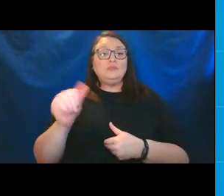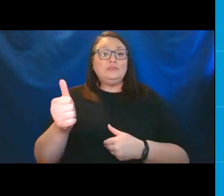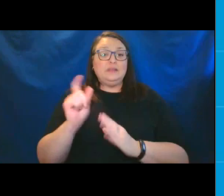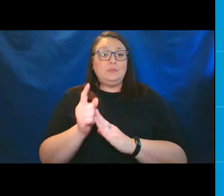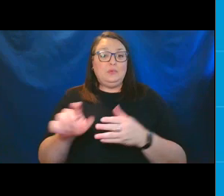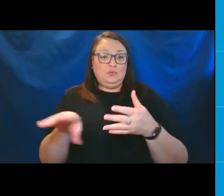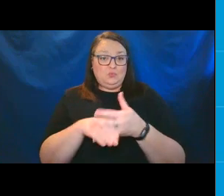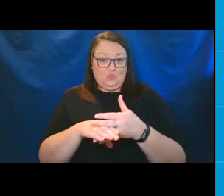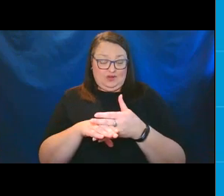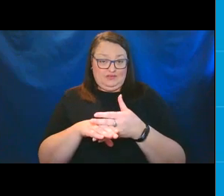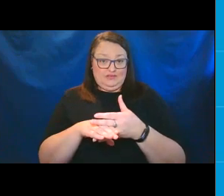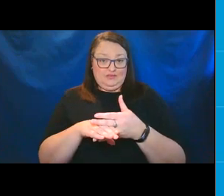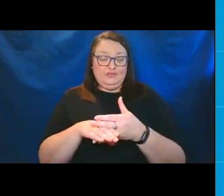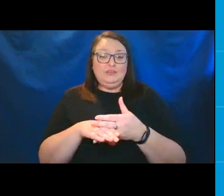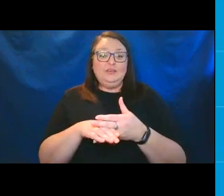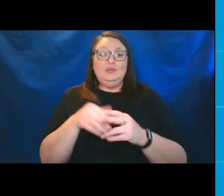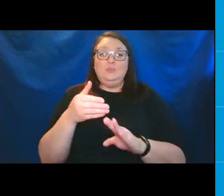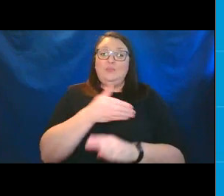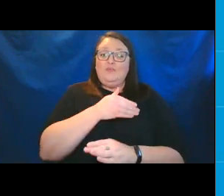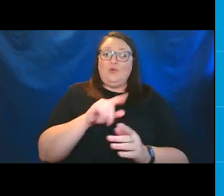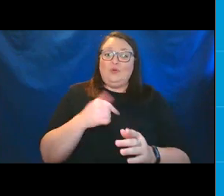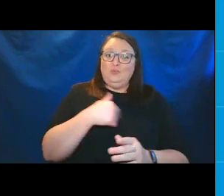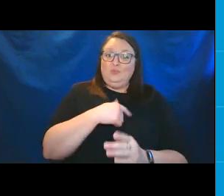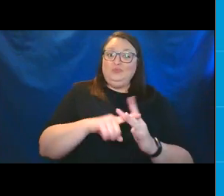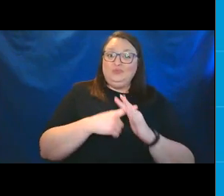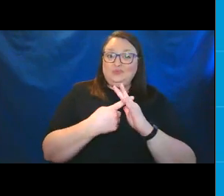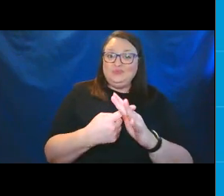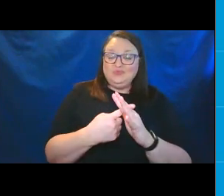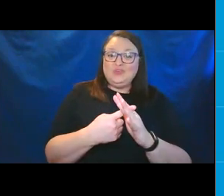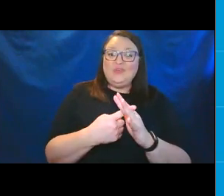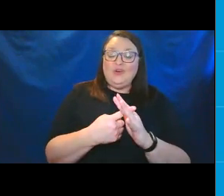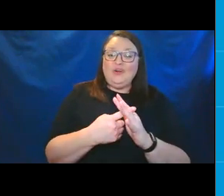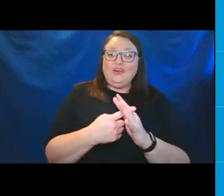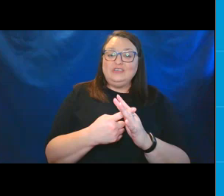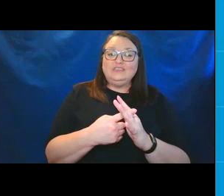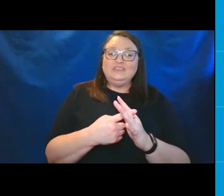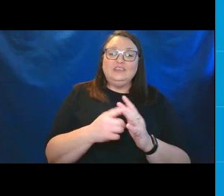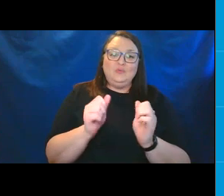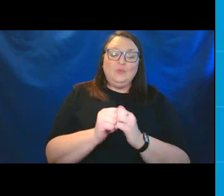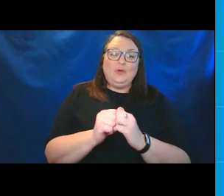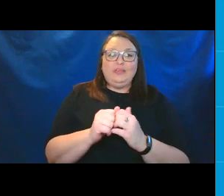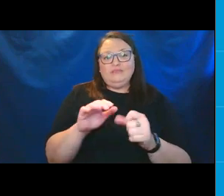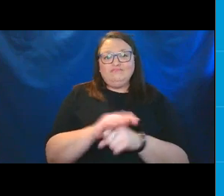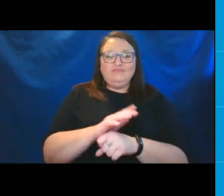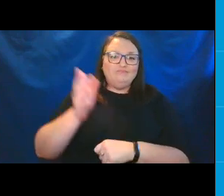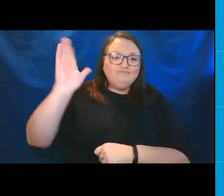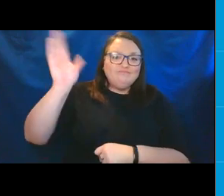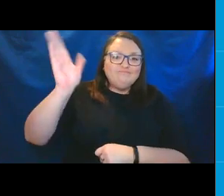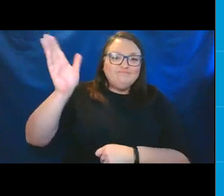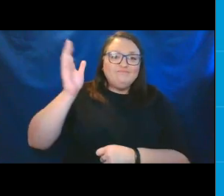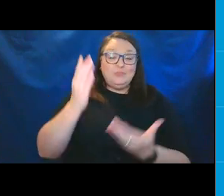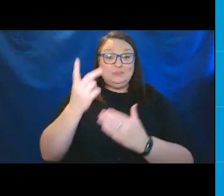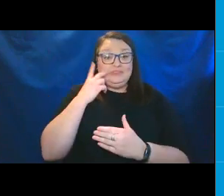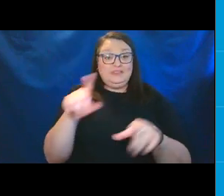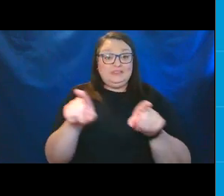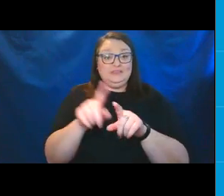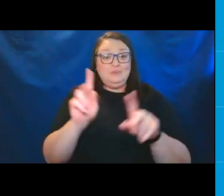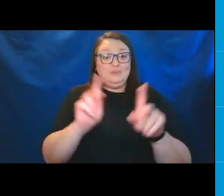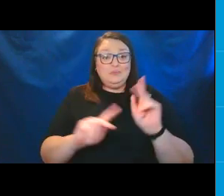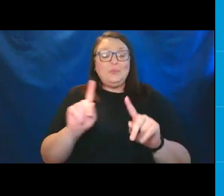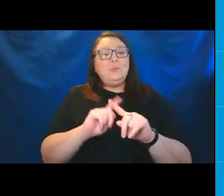break before diving into awardee presentations, where you might see the same folks, but dive a little